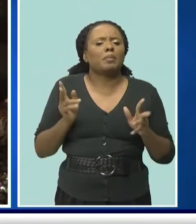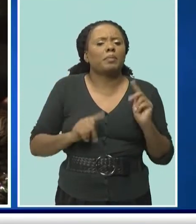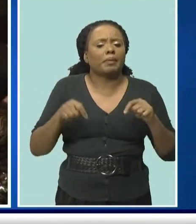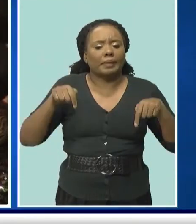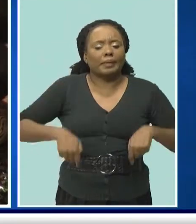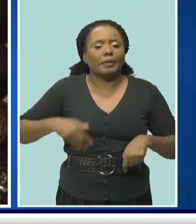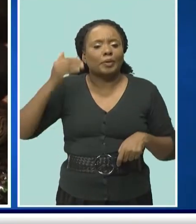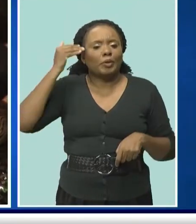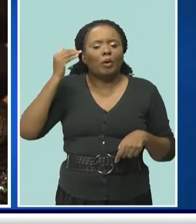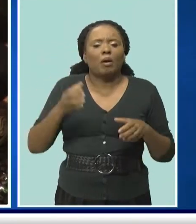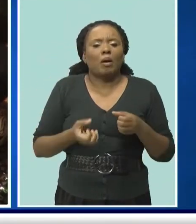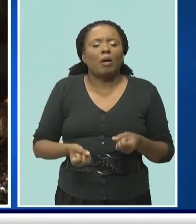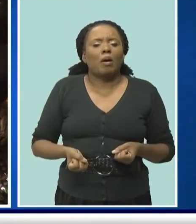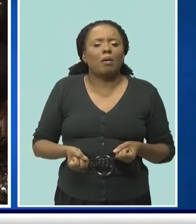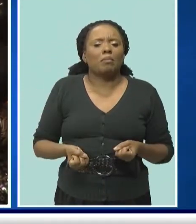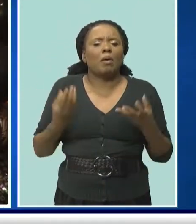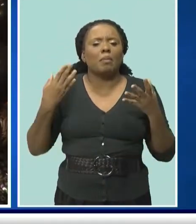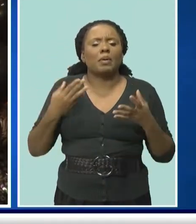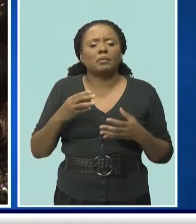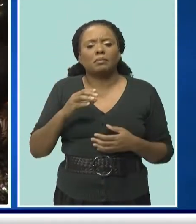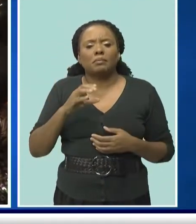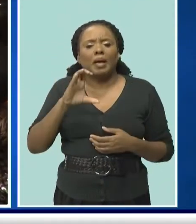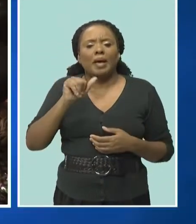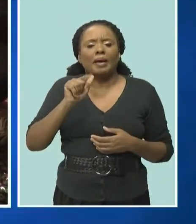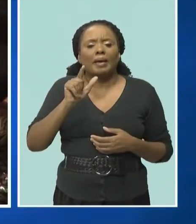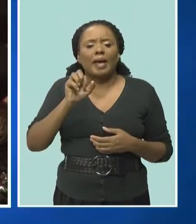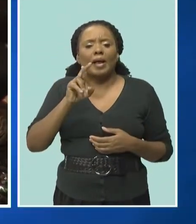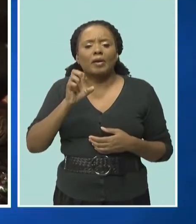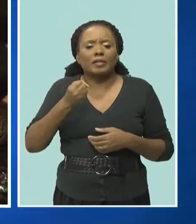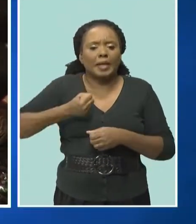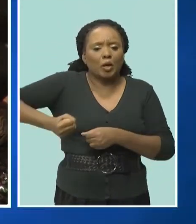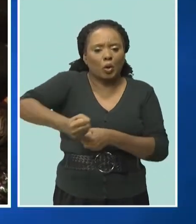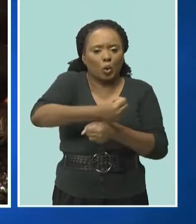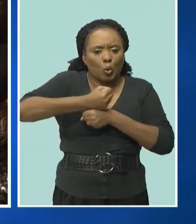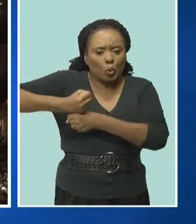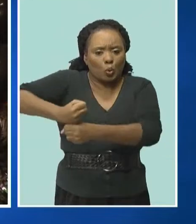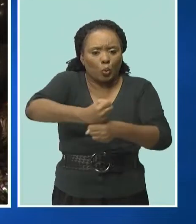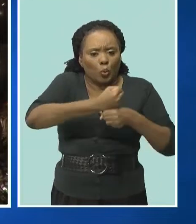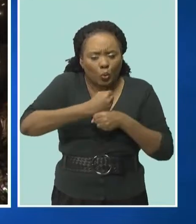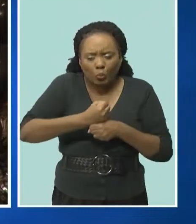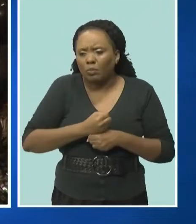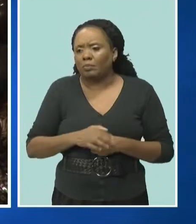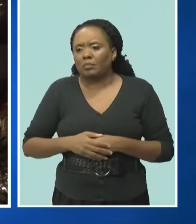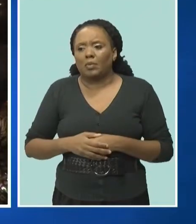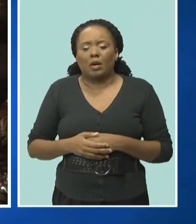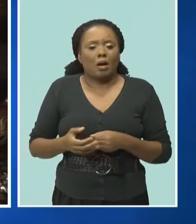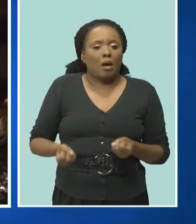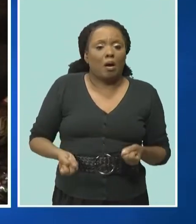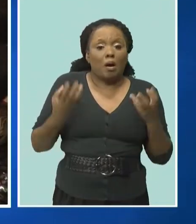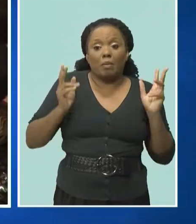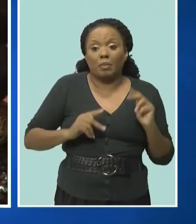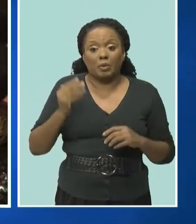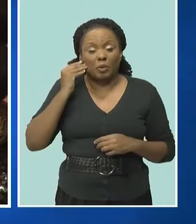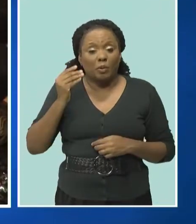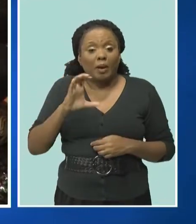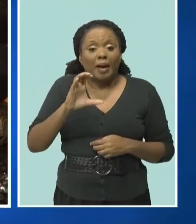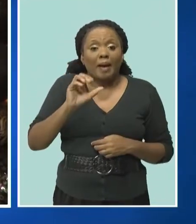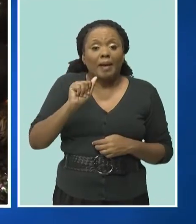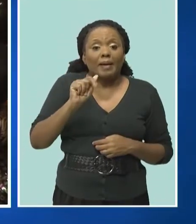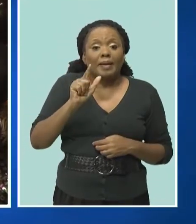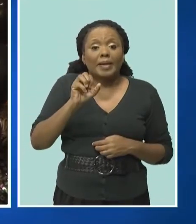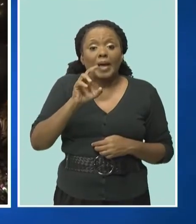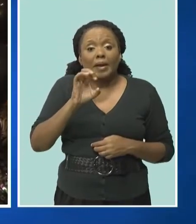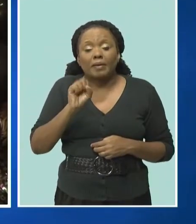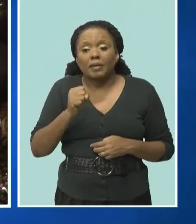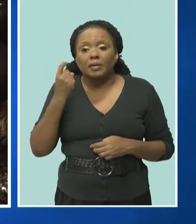in here know the calories in meal cuckoo? How many people in here know the calories in oil down? How many people in here know the